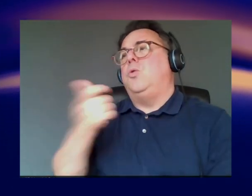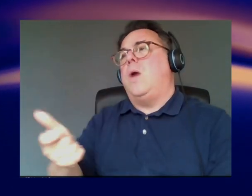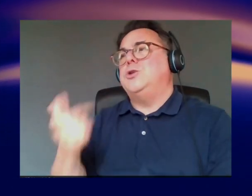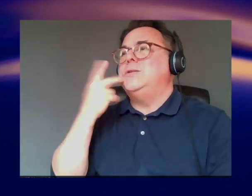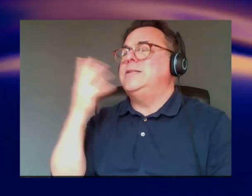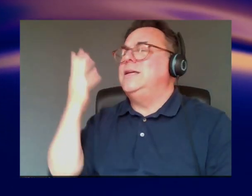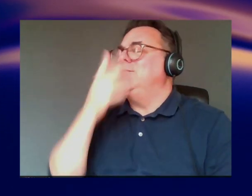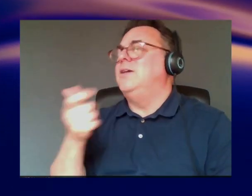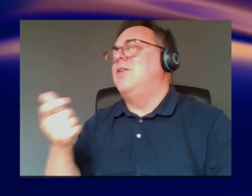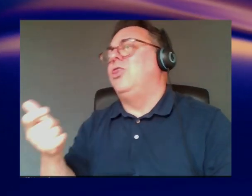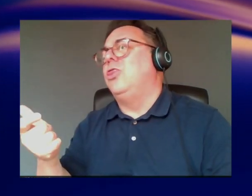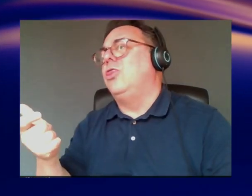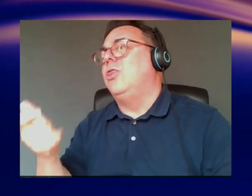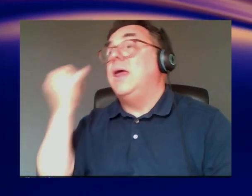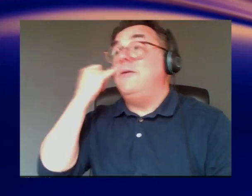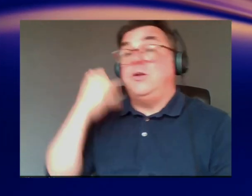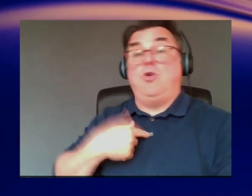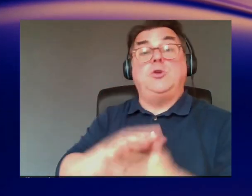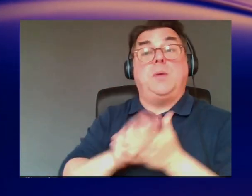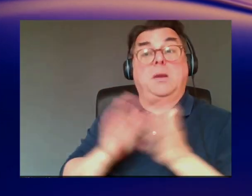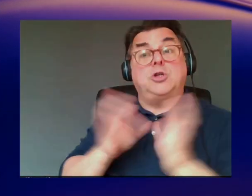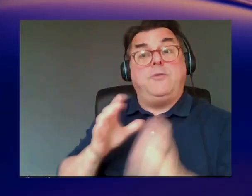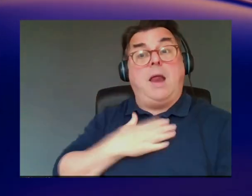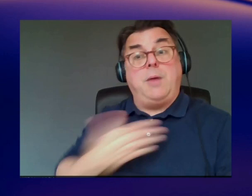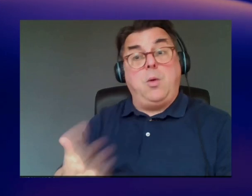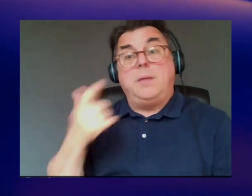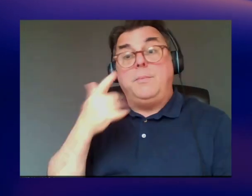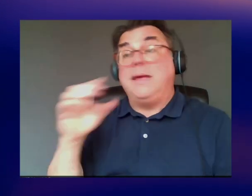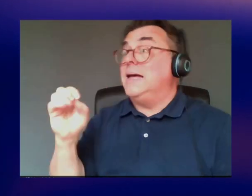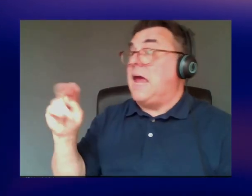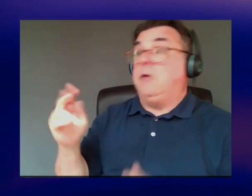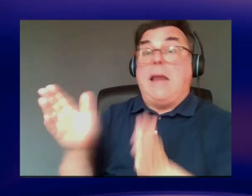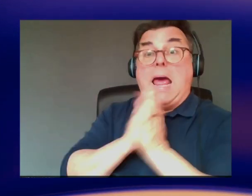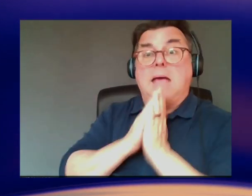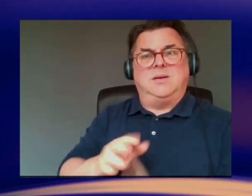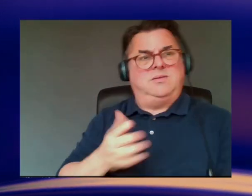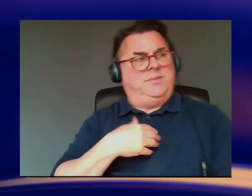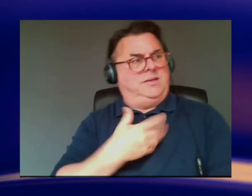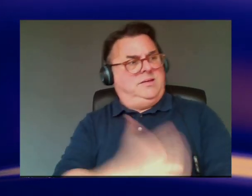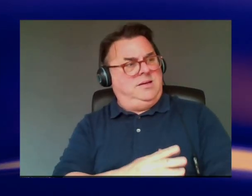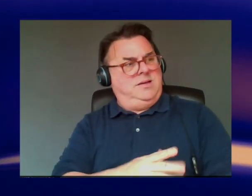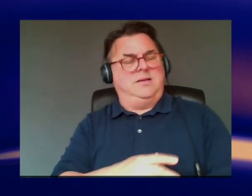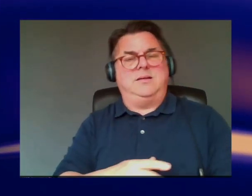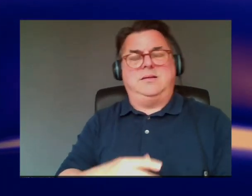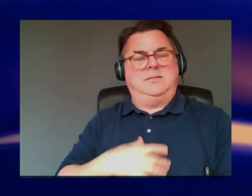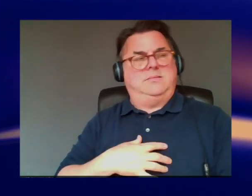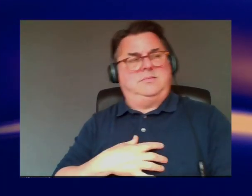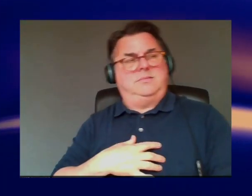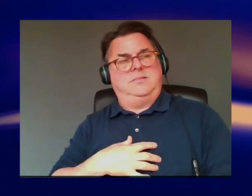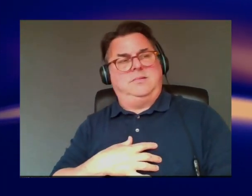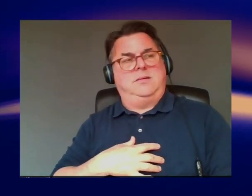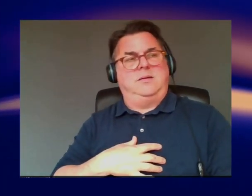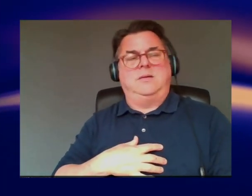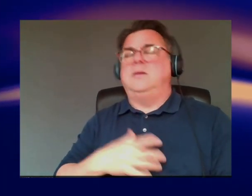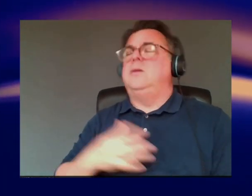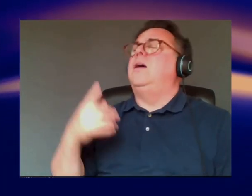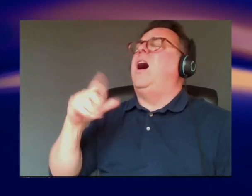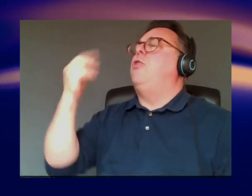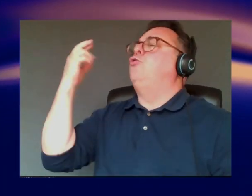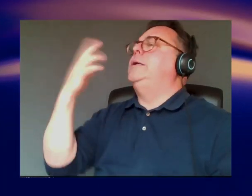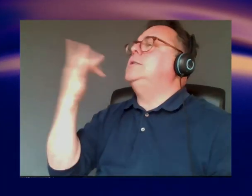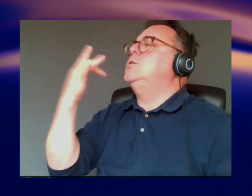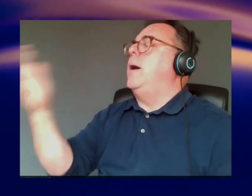Send it for me. Why do I get certified? Like, what's the point? So, what are you going to do for me, Aaron? what am I going to do for you? What are you going to do